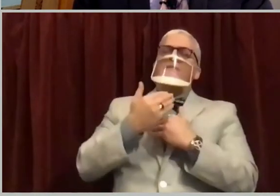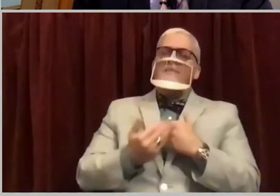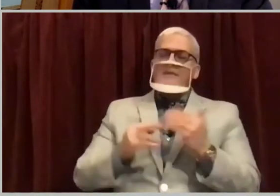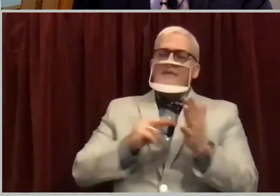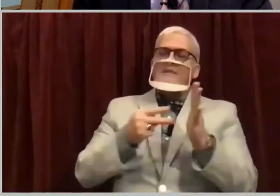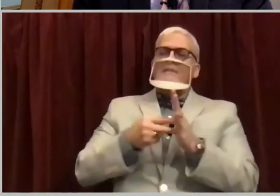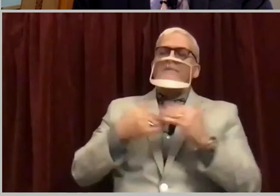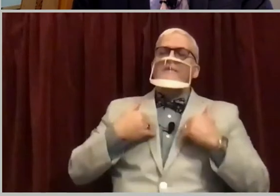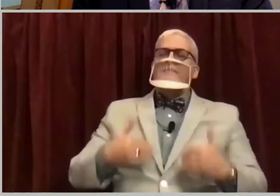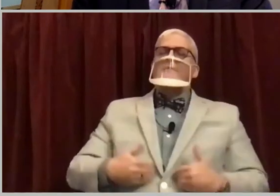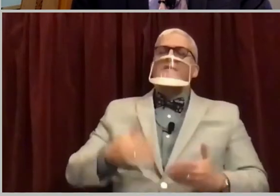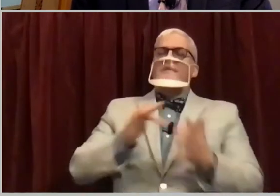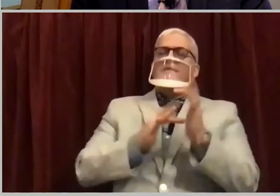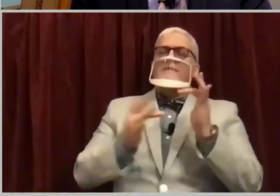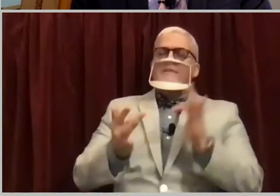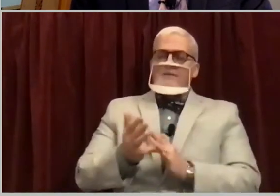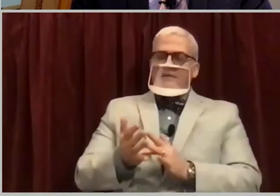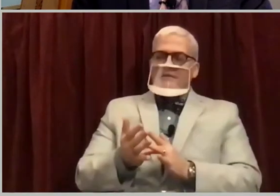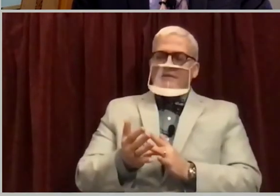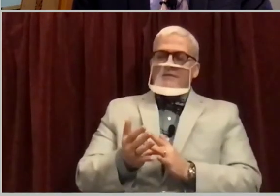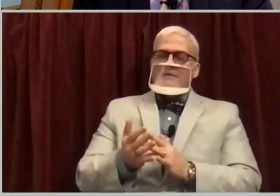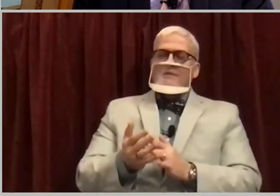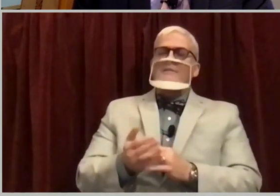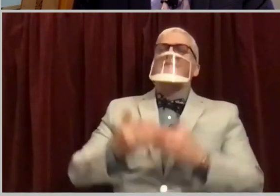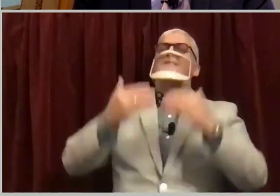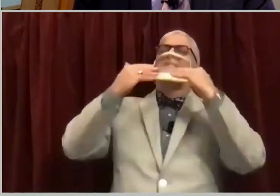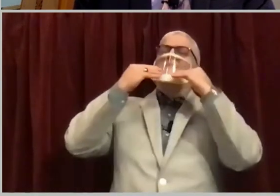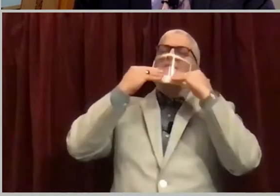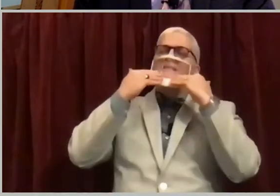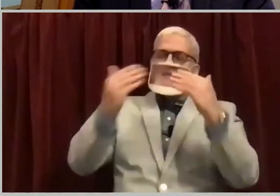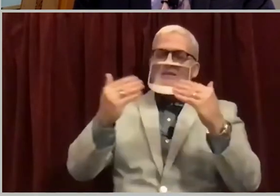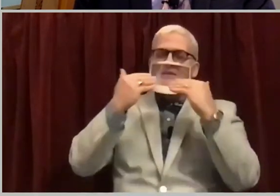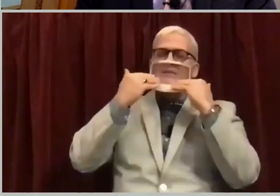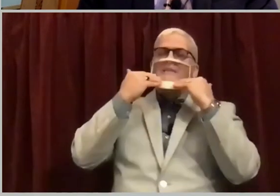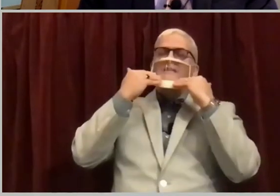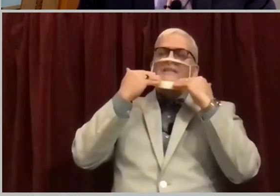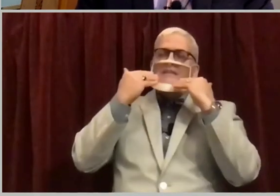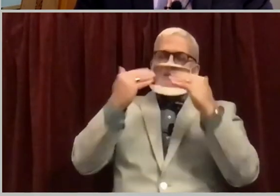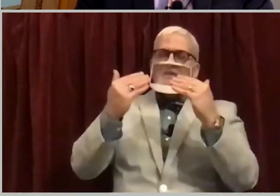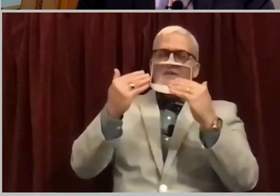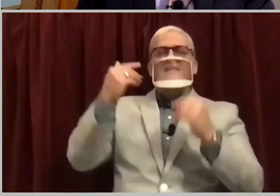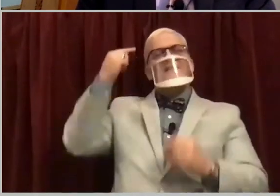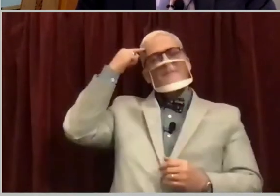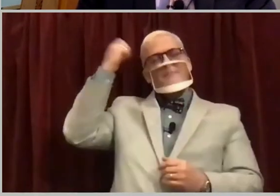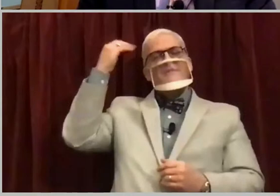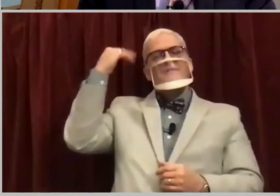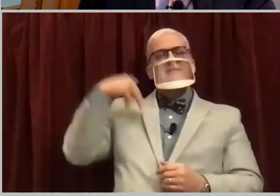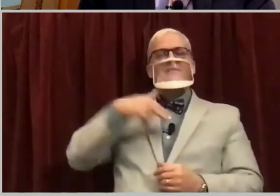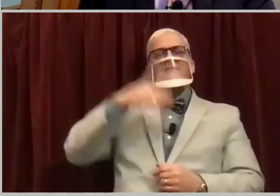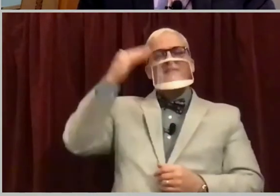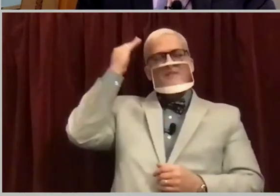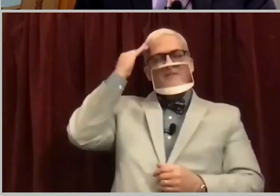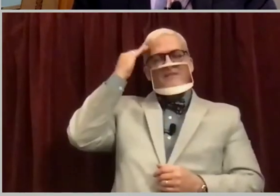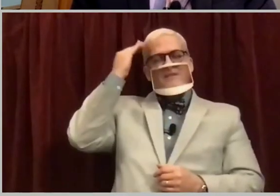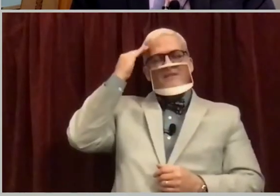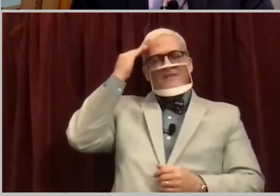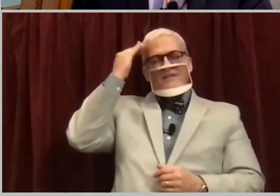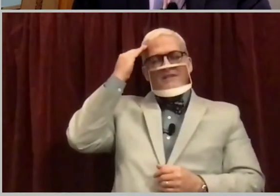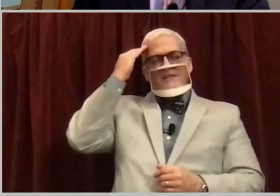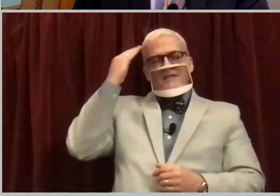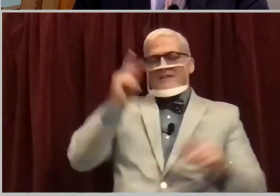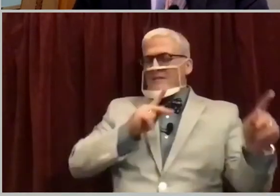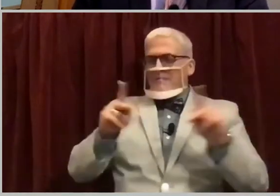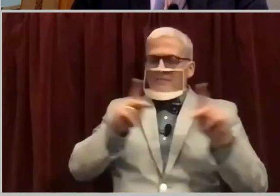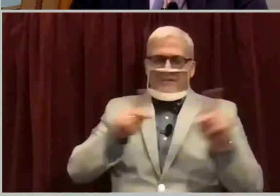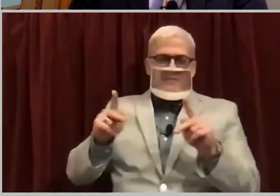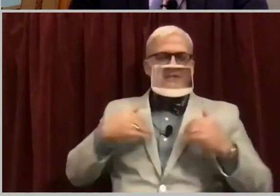Jesus, we just want to say thank you, Father. We say thank you because we know that Jesus, as he was with you from the very beginning of time, Father,